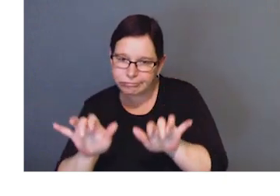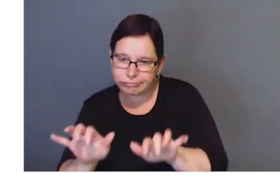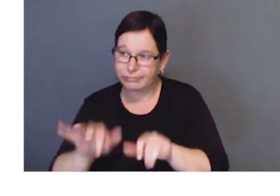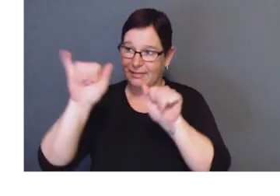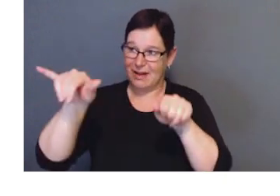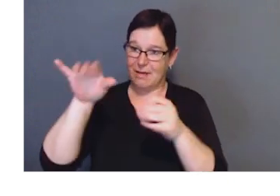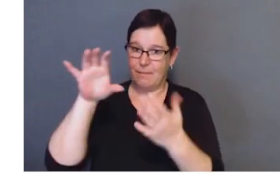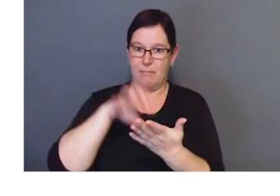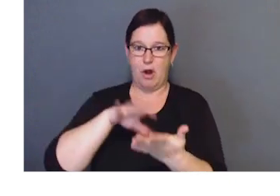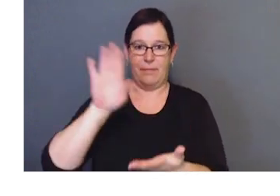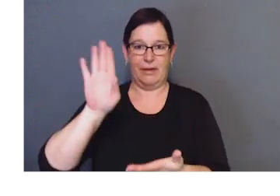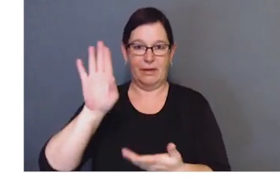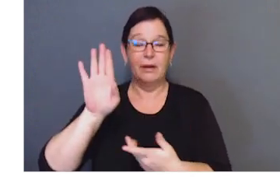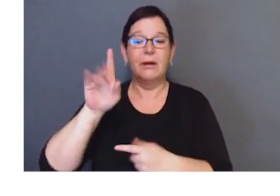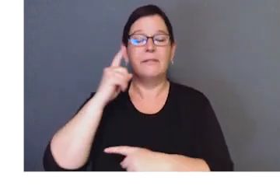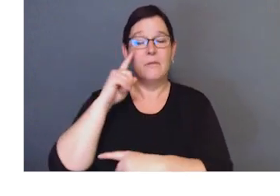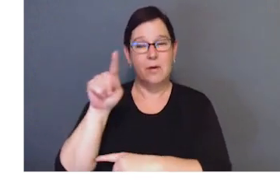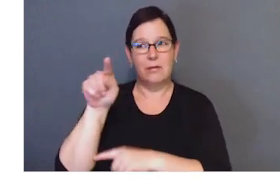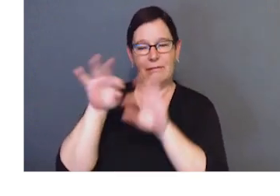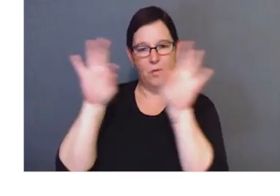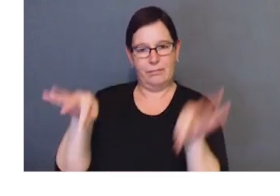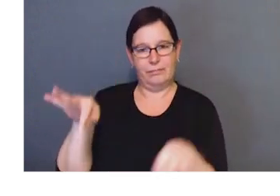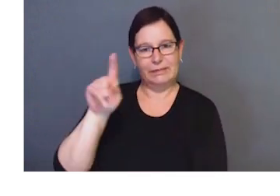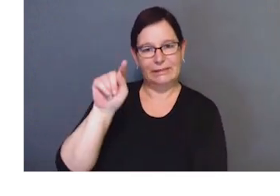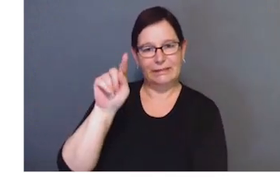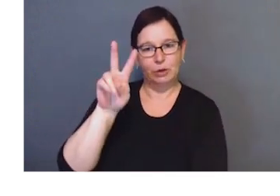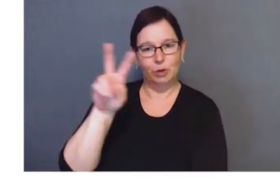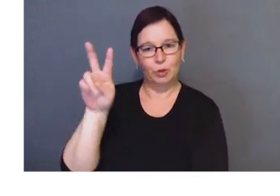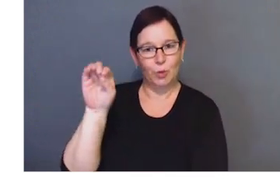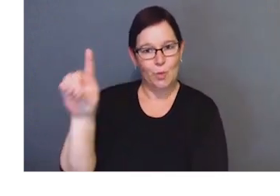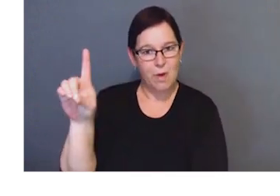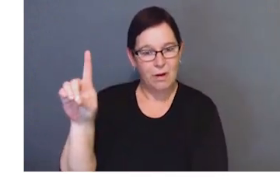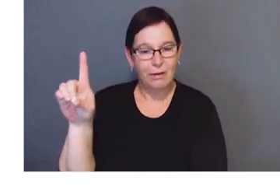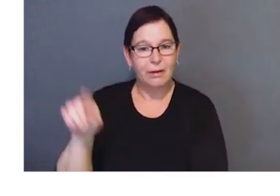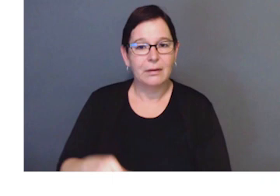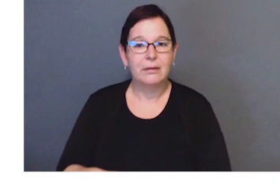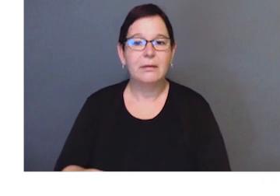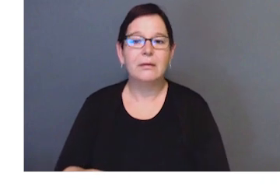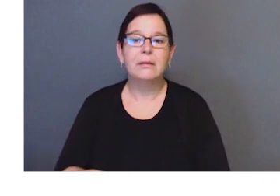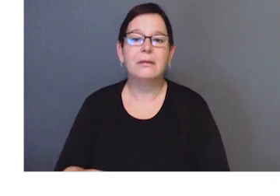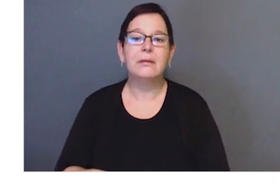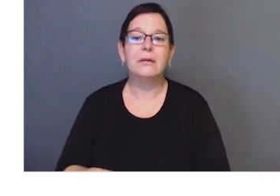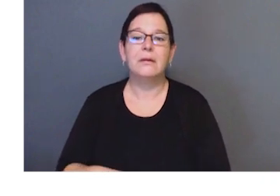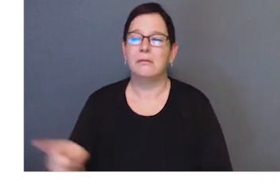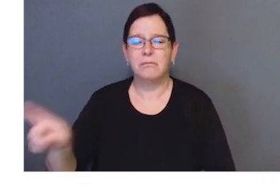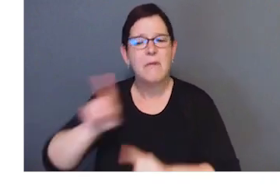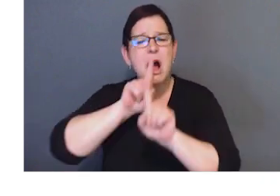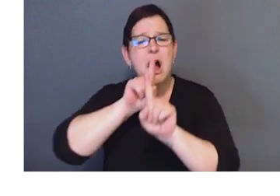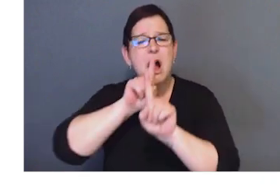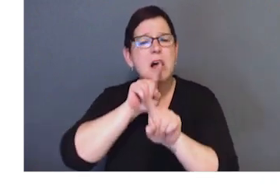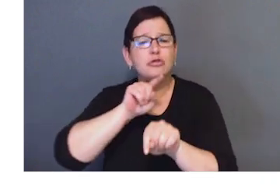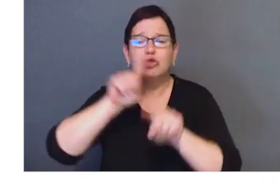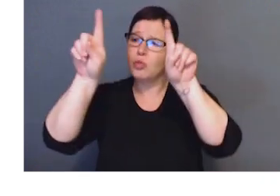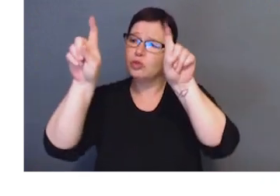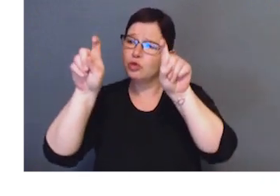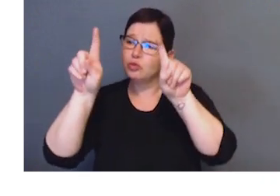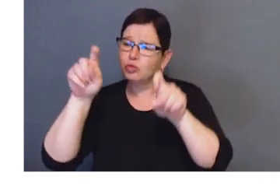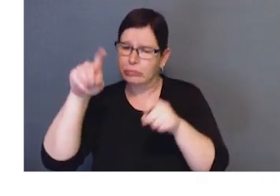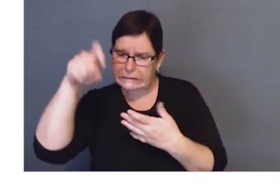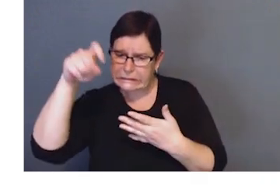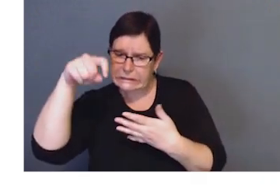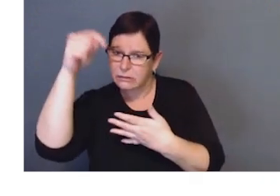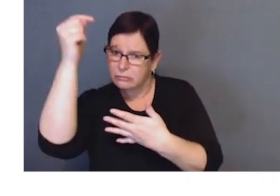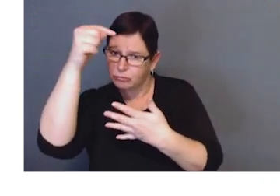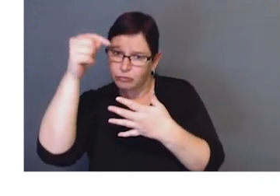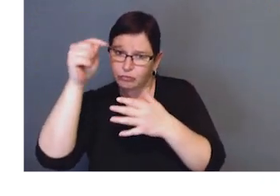T2201 by answering a series of questions which will provide the CRA with the information needed to